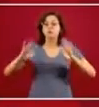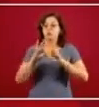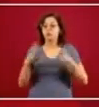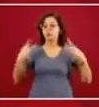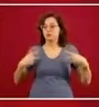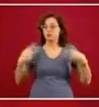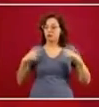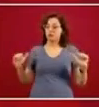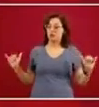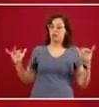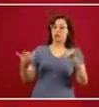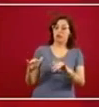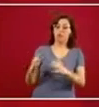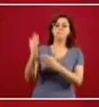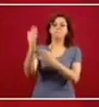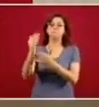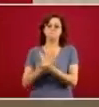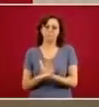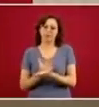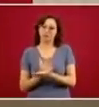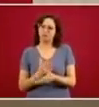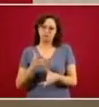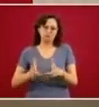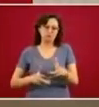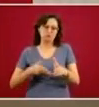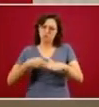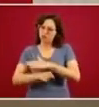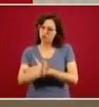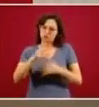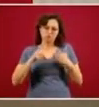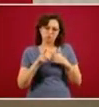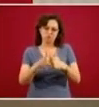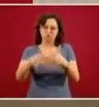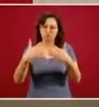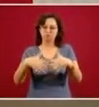plans to do that because it would have adverse effects.